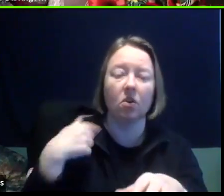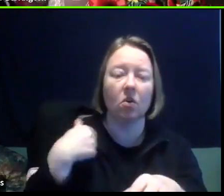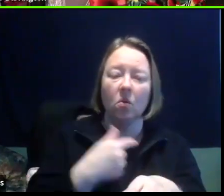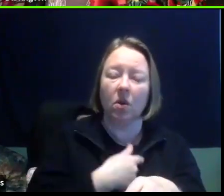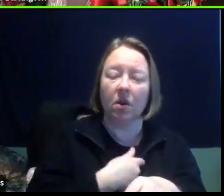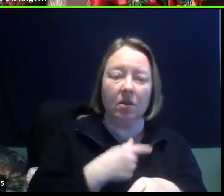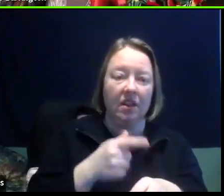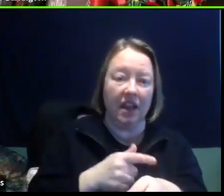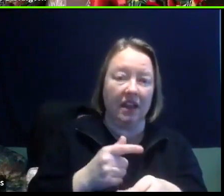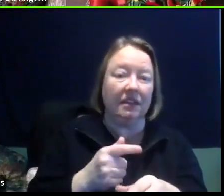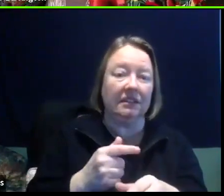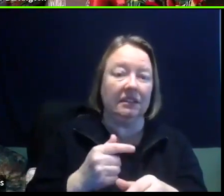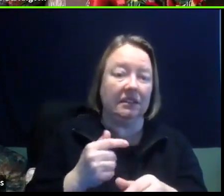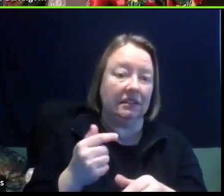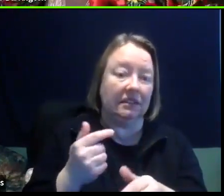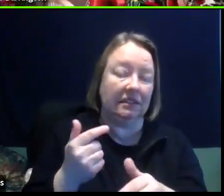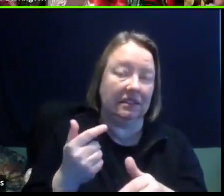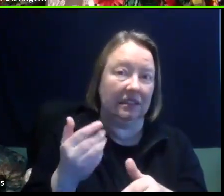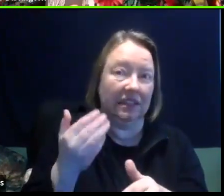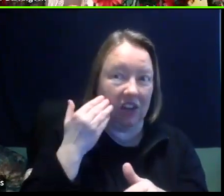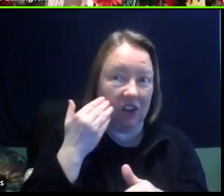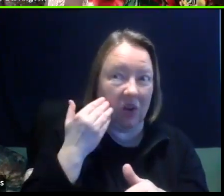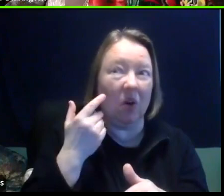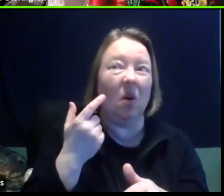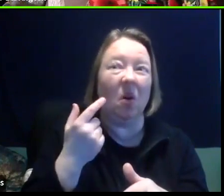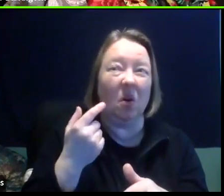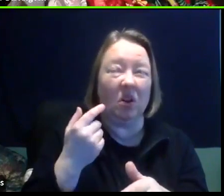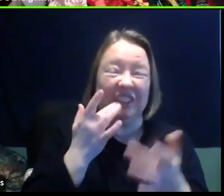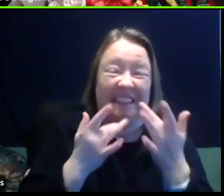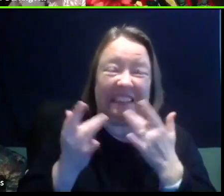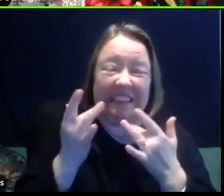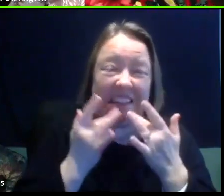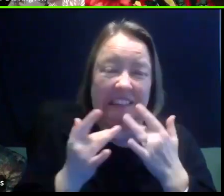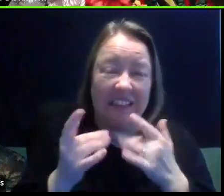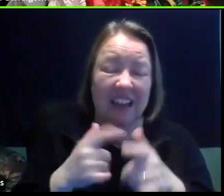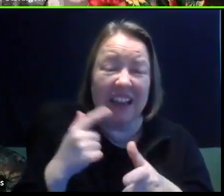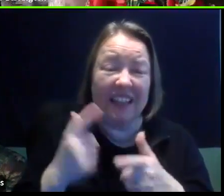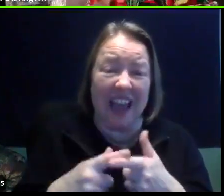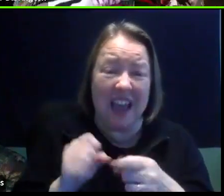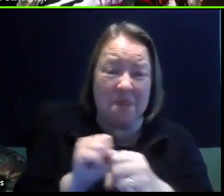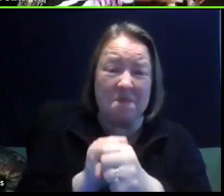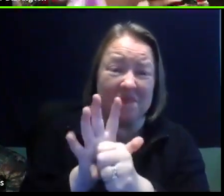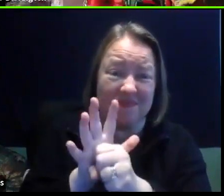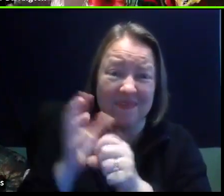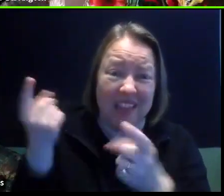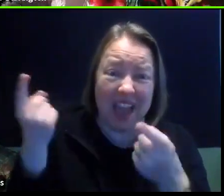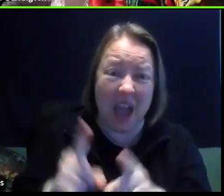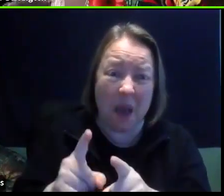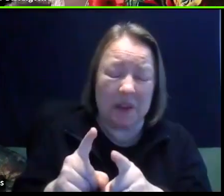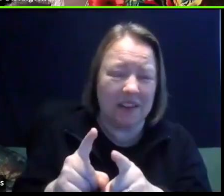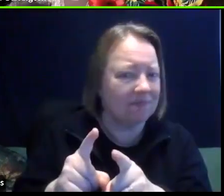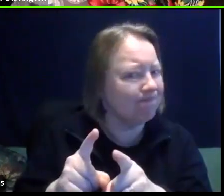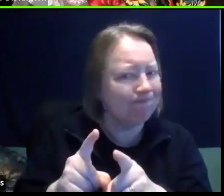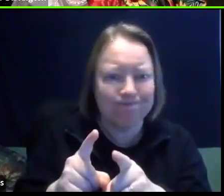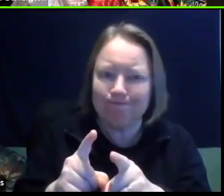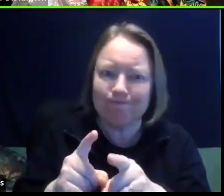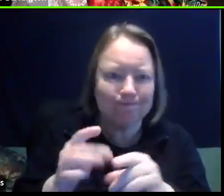Pandemic came, the thread got cut, and we're just in this cesspool of